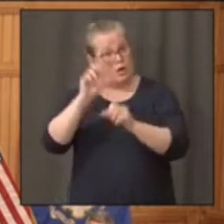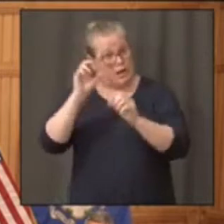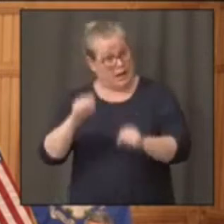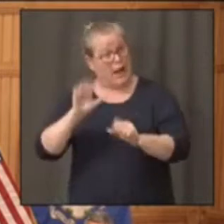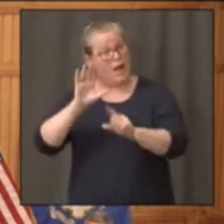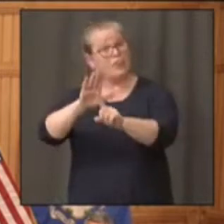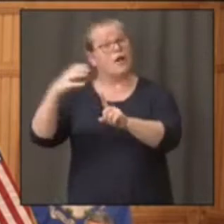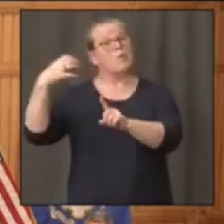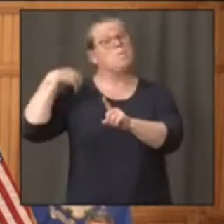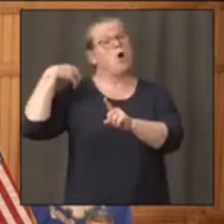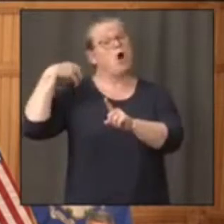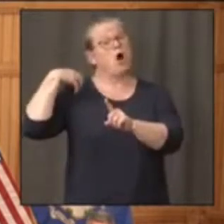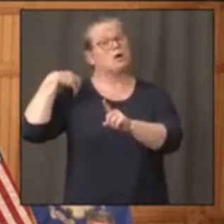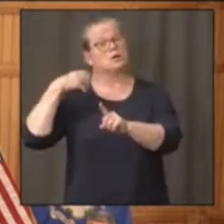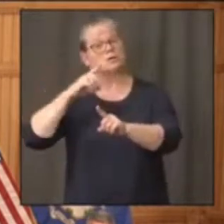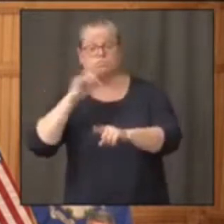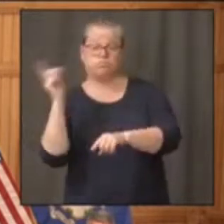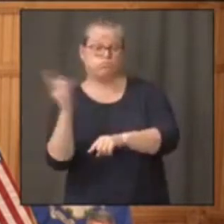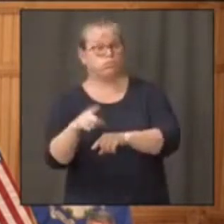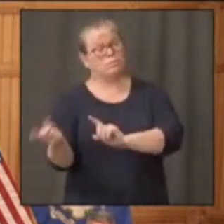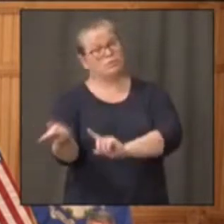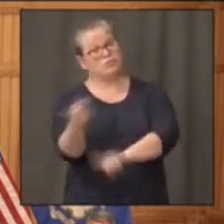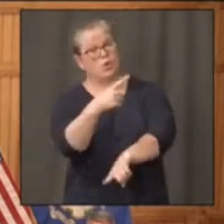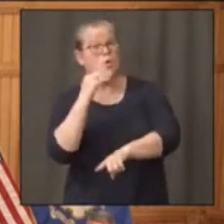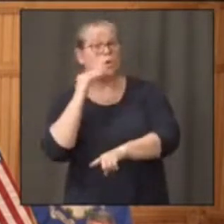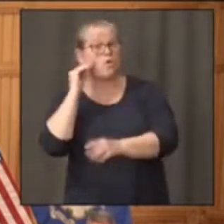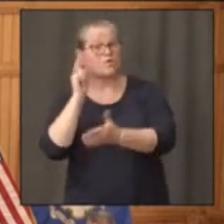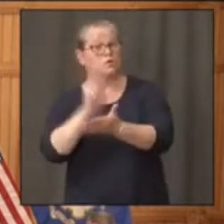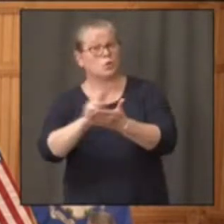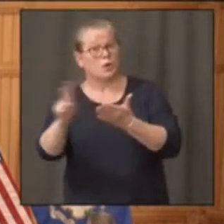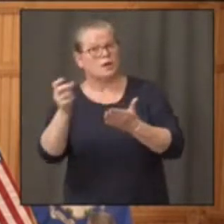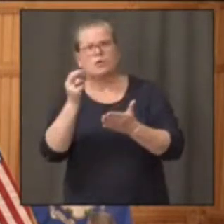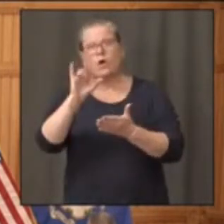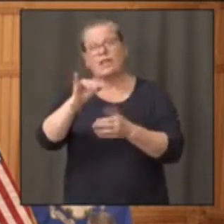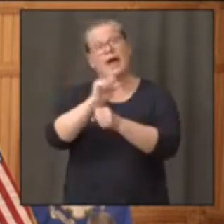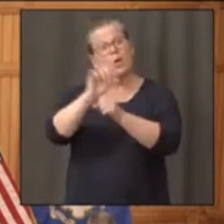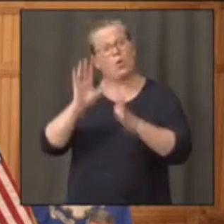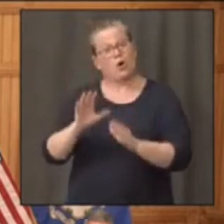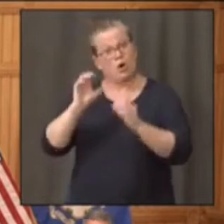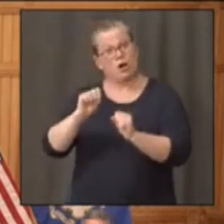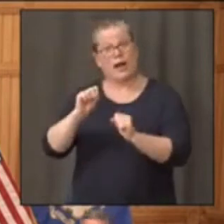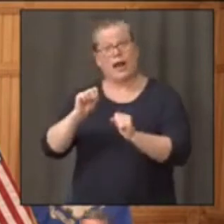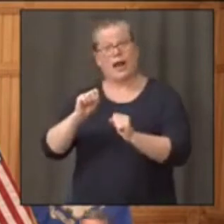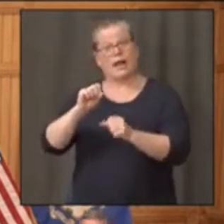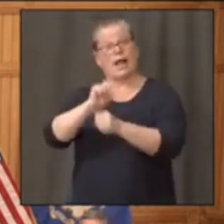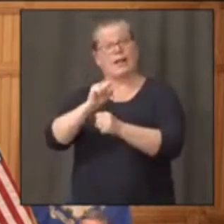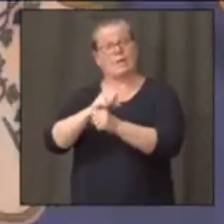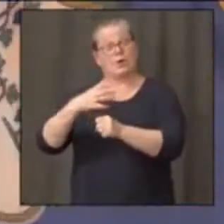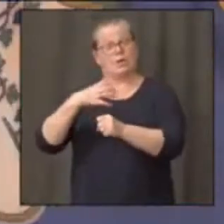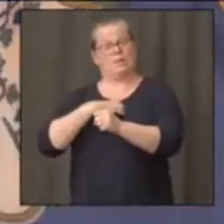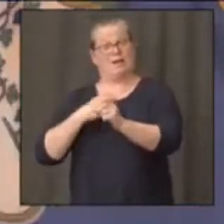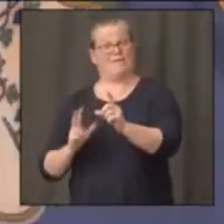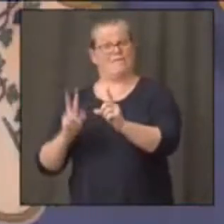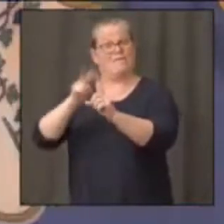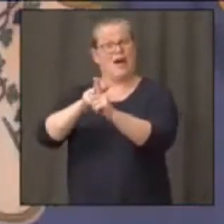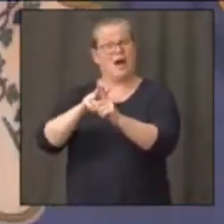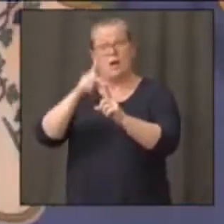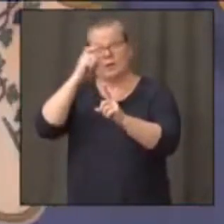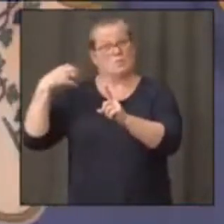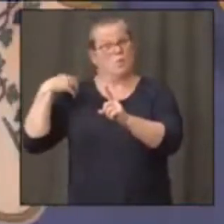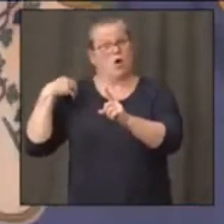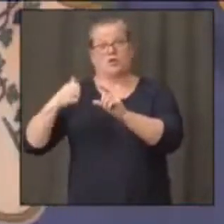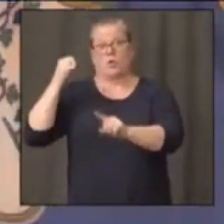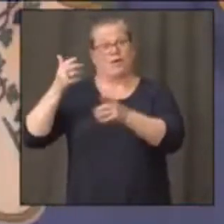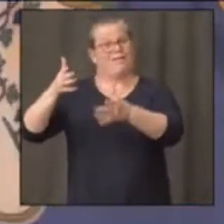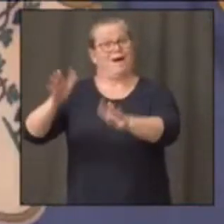file a labor complaint against the employer for not allowing them to return to the job? I think what is going to be an executive order